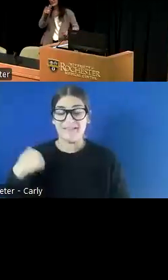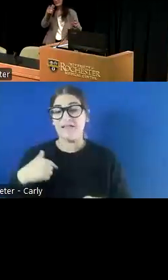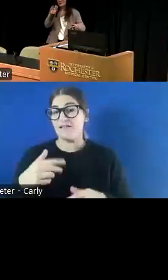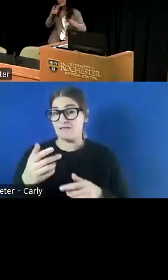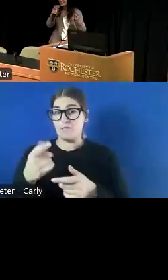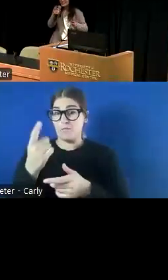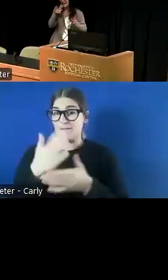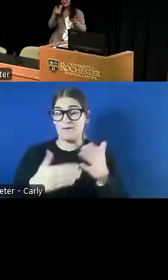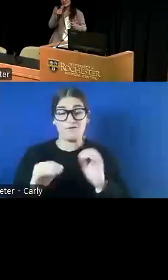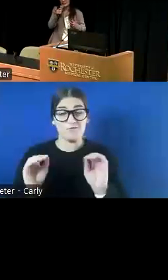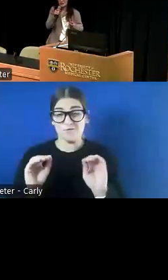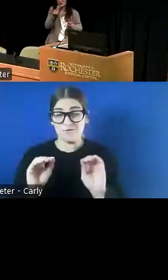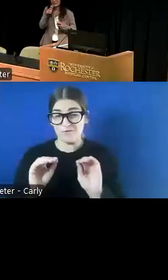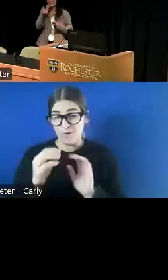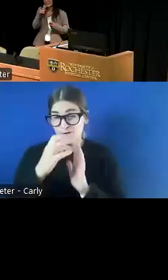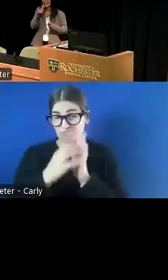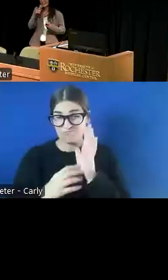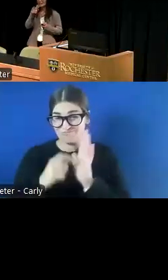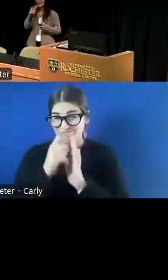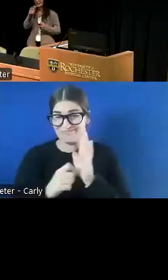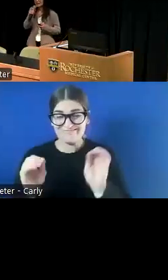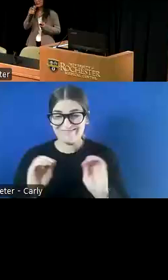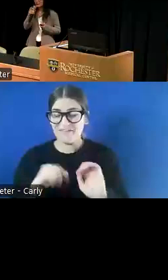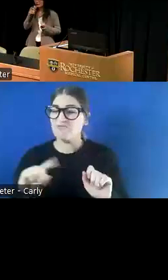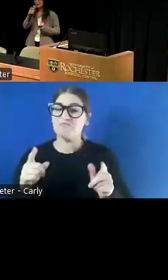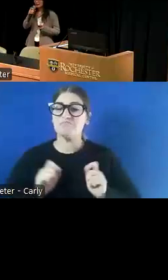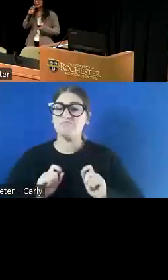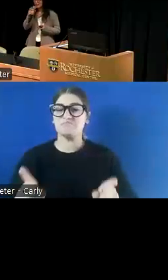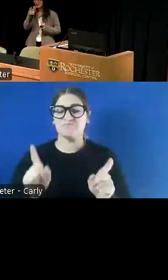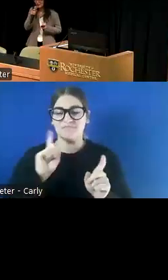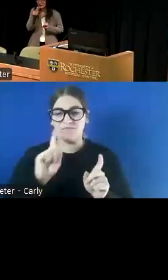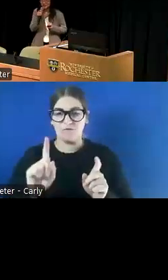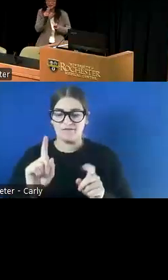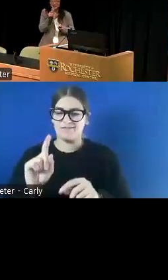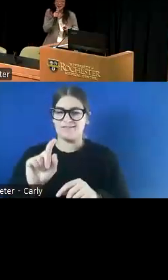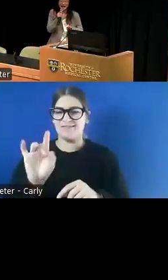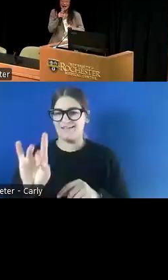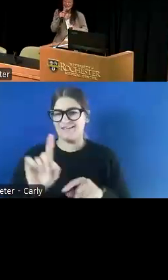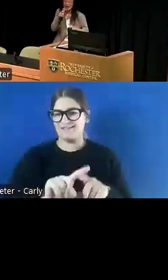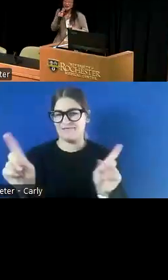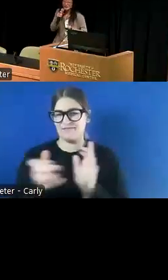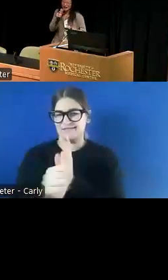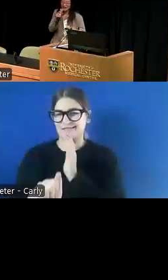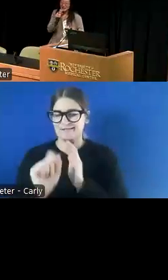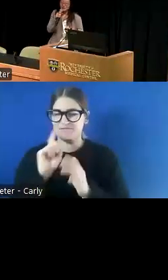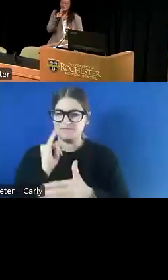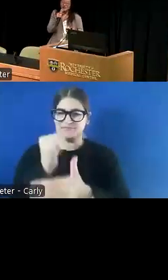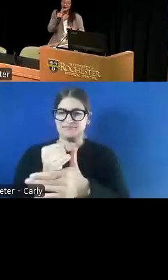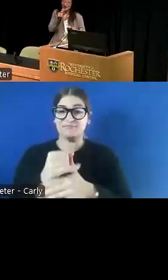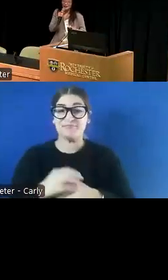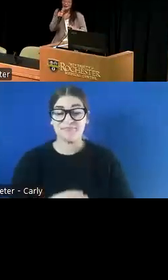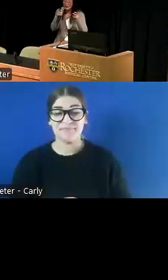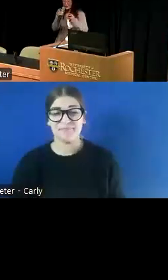just like filming these counseling across these 8 different suicide intervention skills. And so out of that,